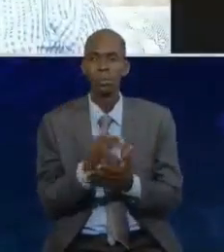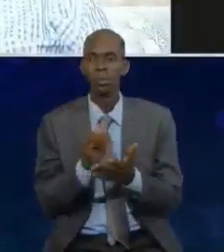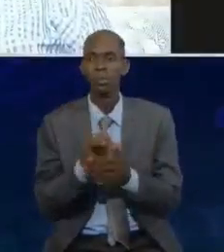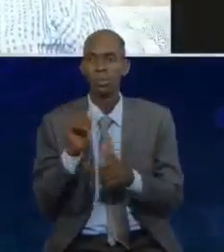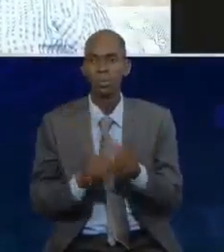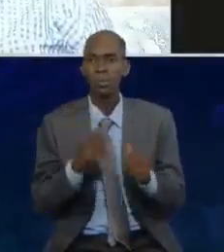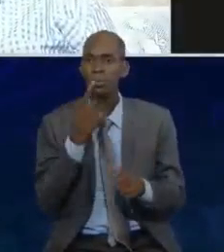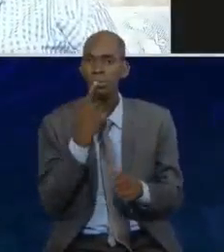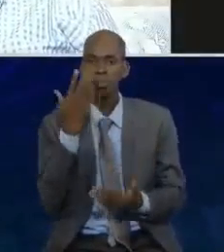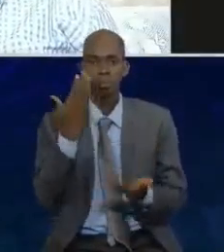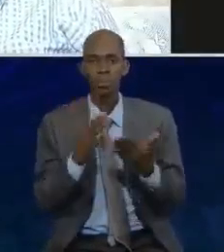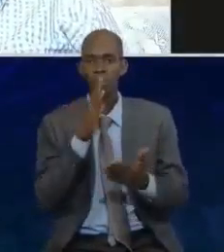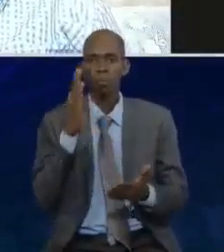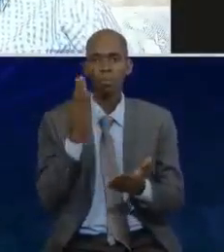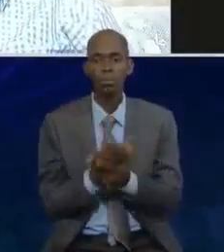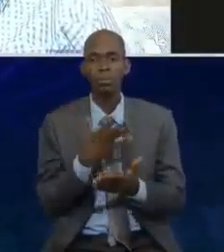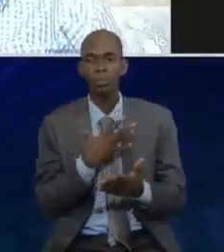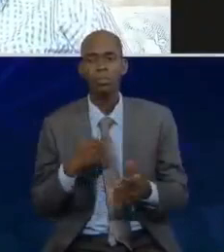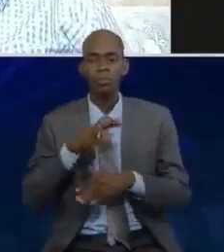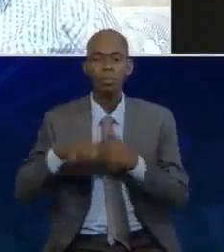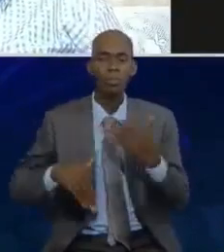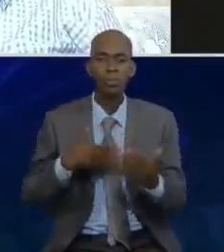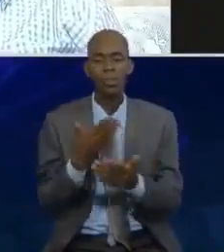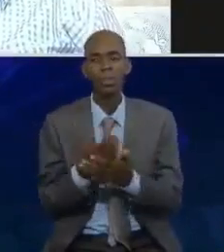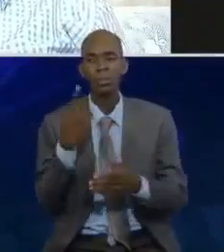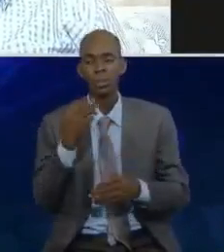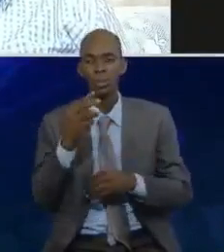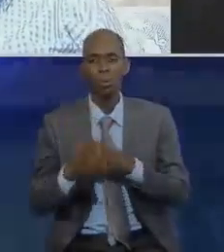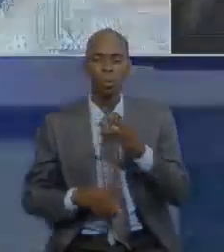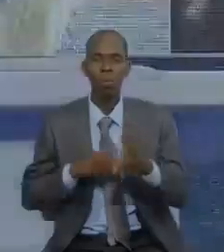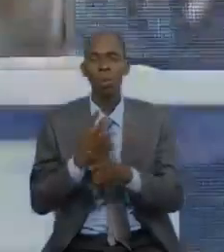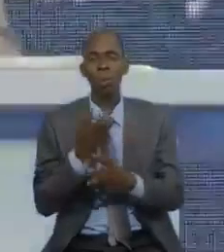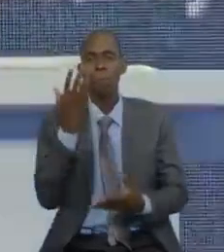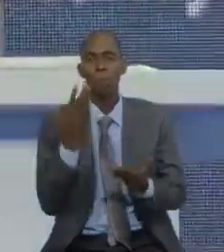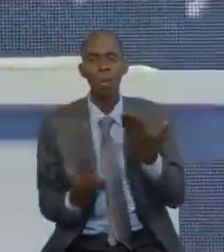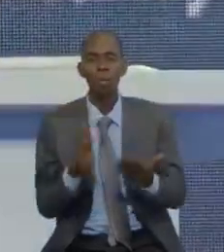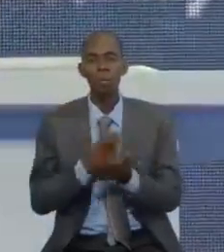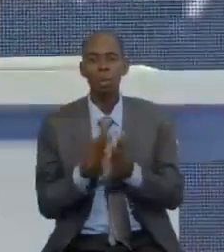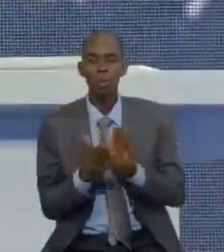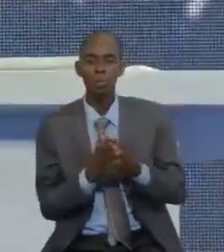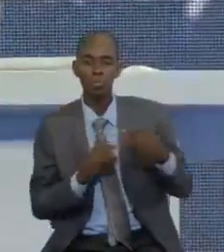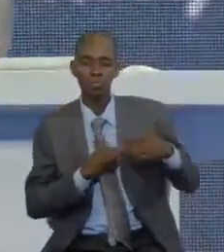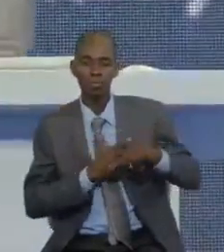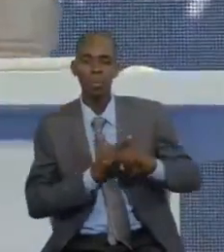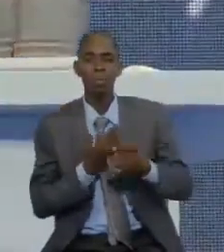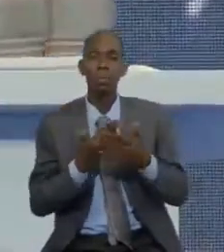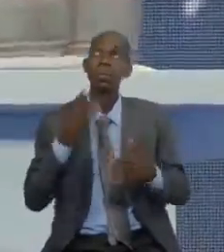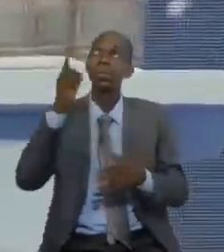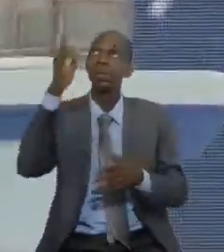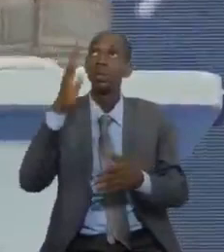mouth may be stopped. And all the world may become guilty before